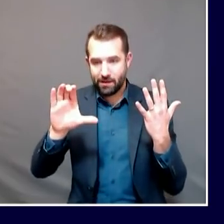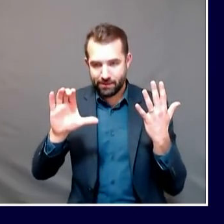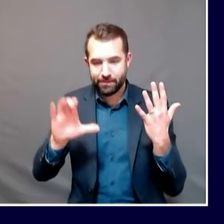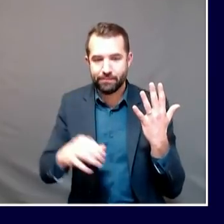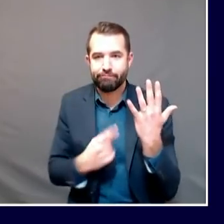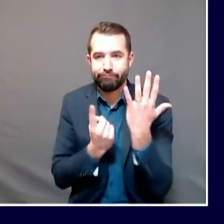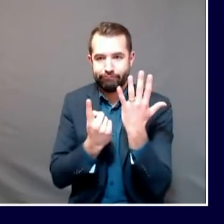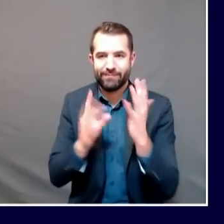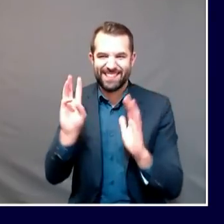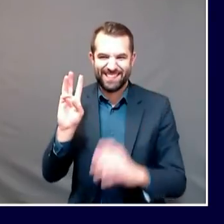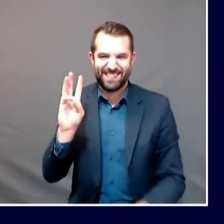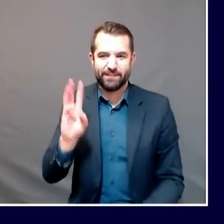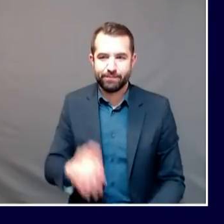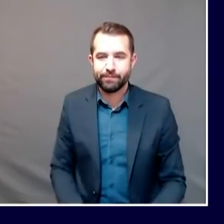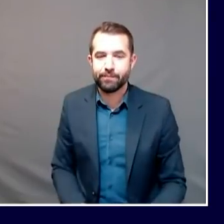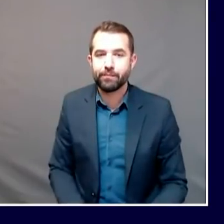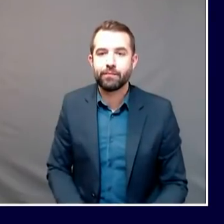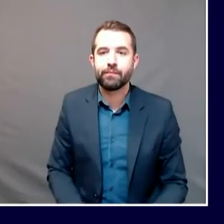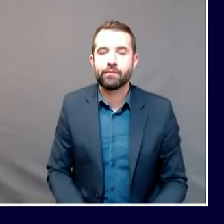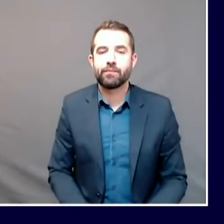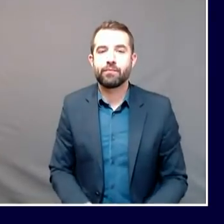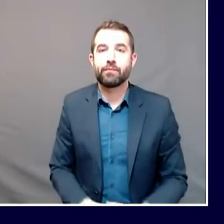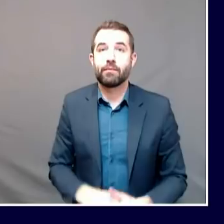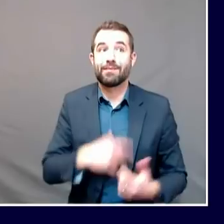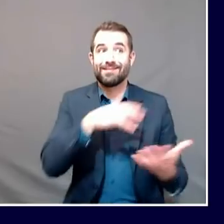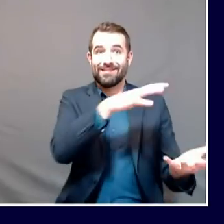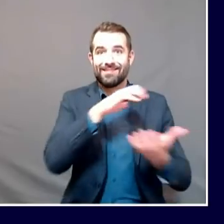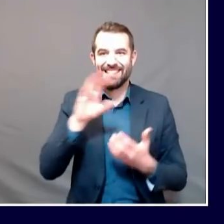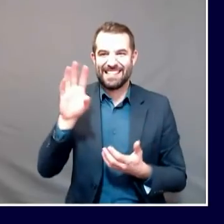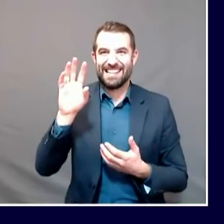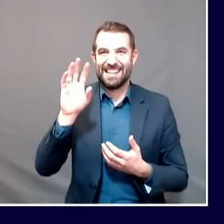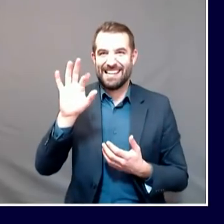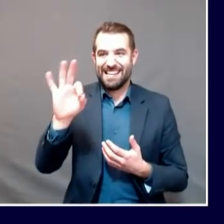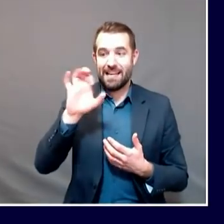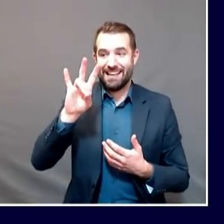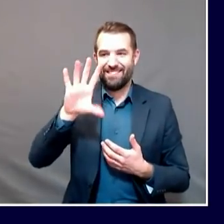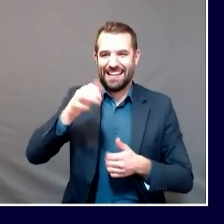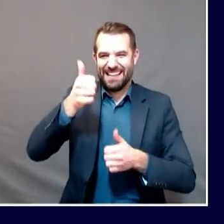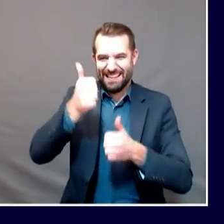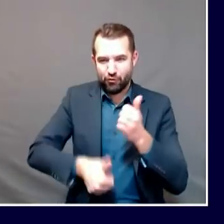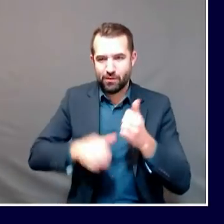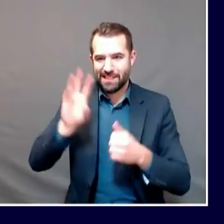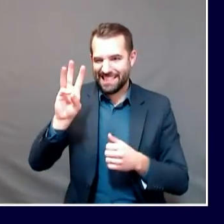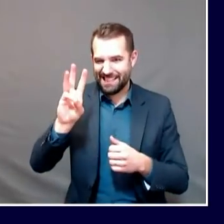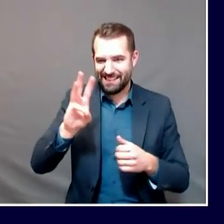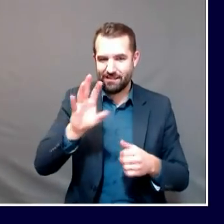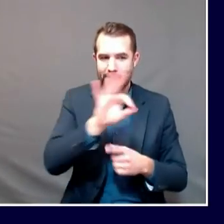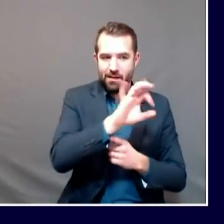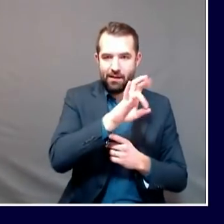6 locations that have received the allotments of Pfizer vaccine. That's